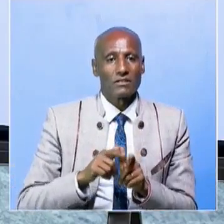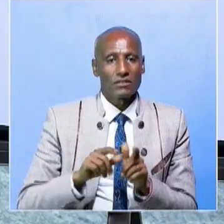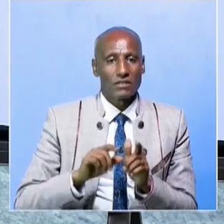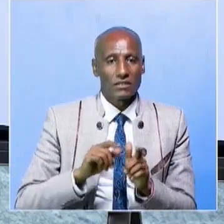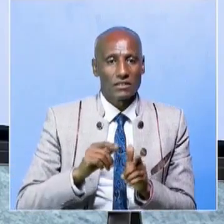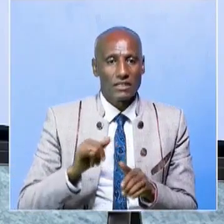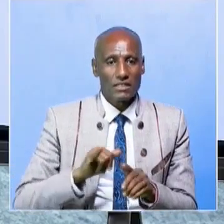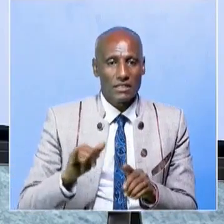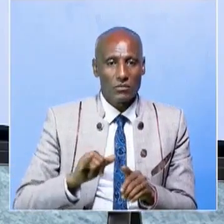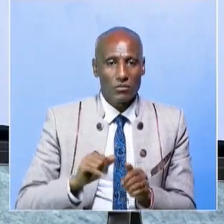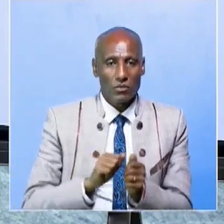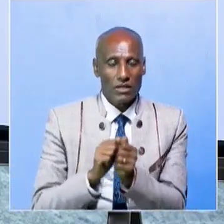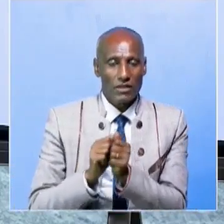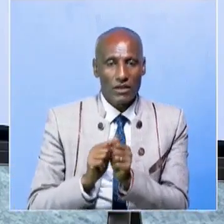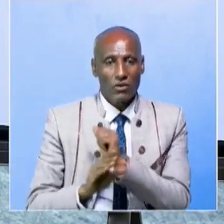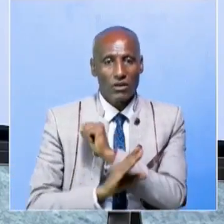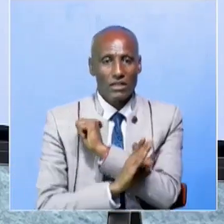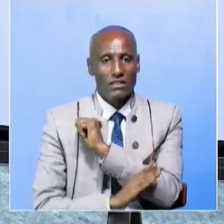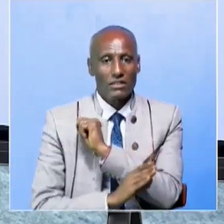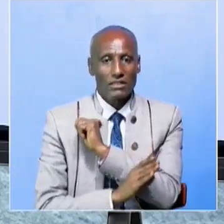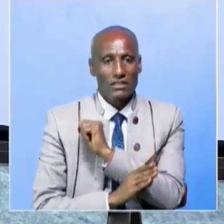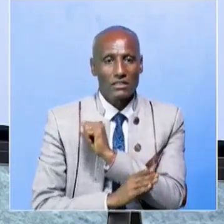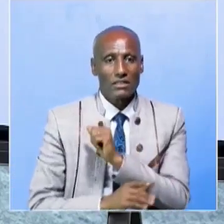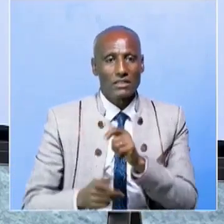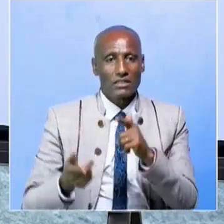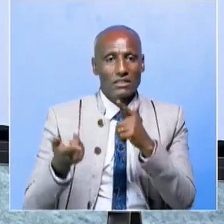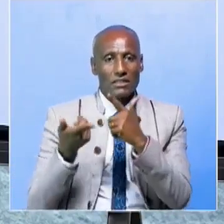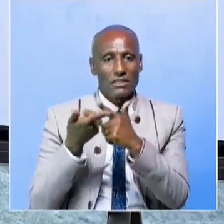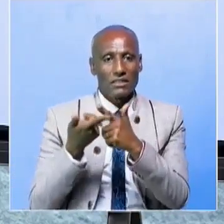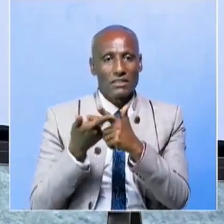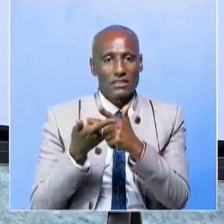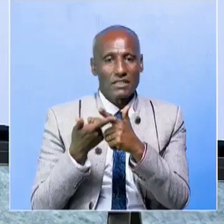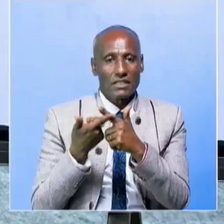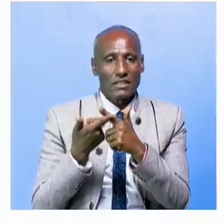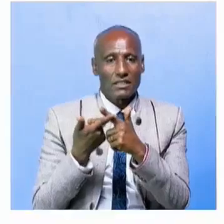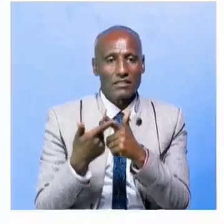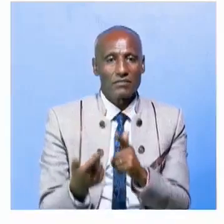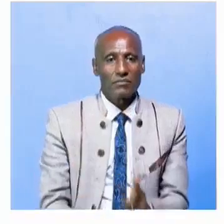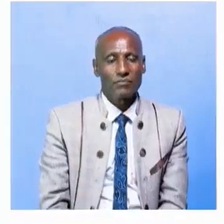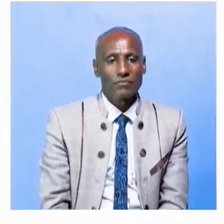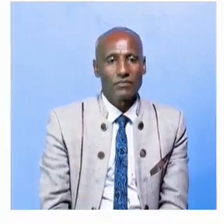country. The second word that we want to discuss about is